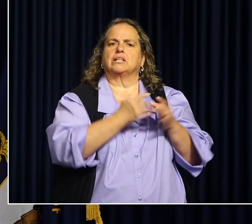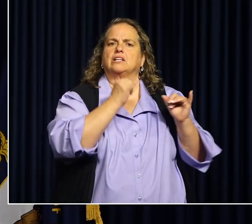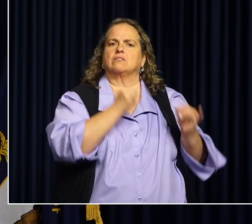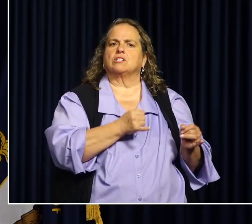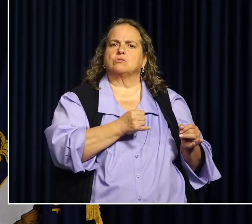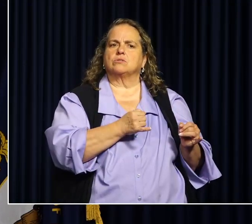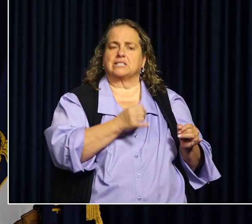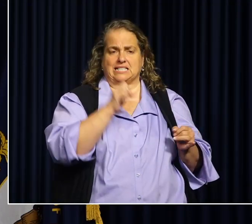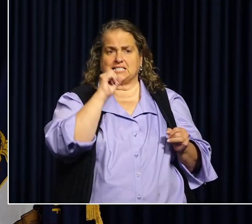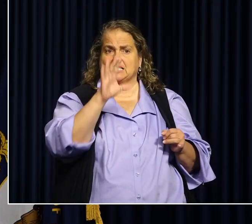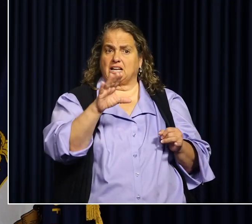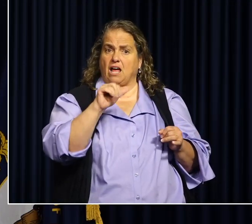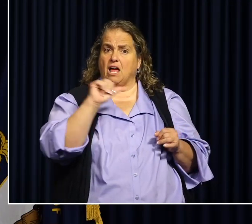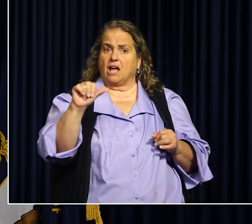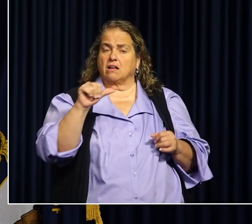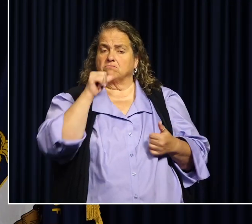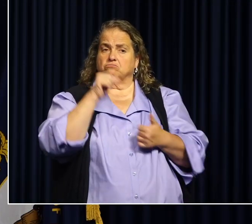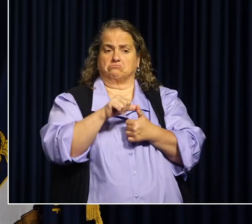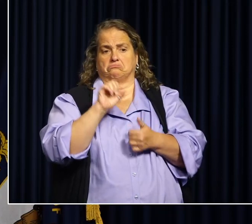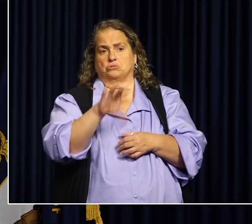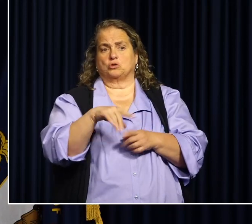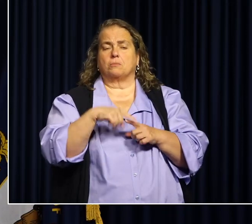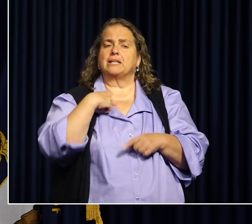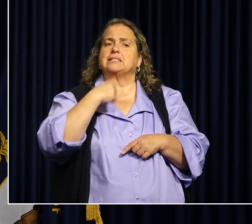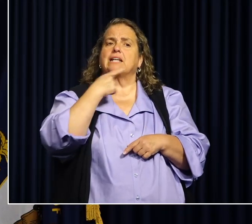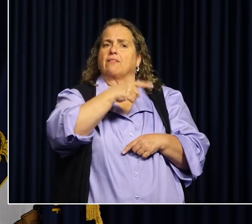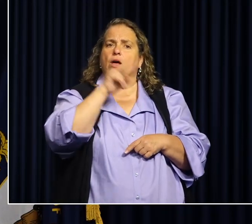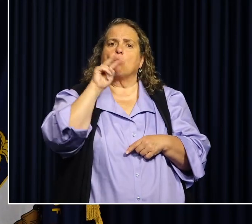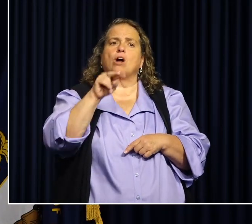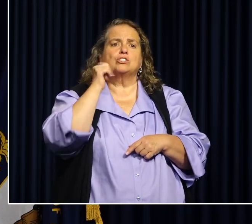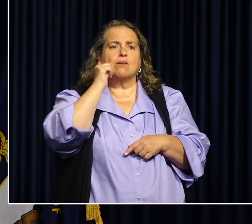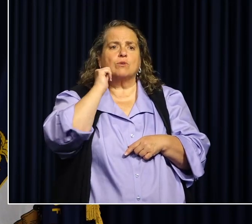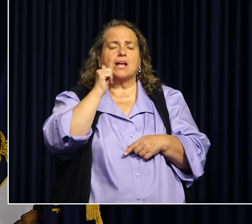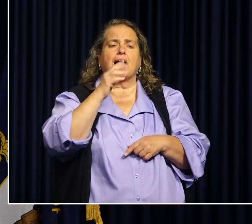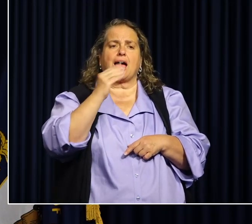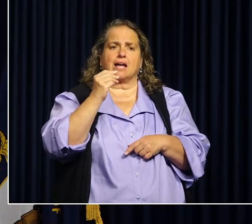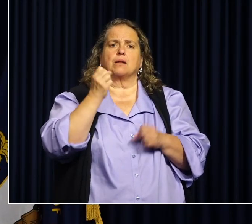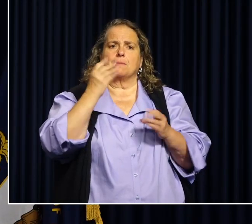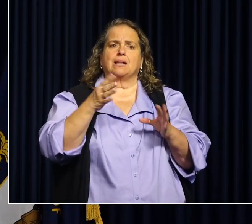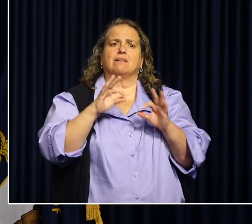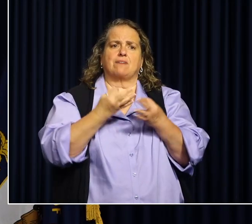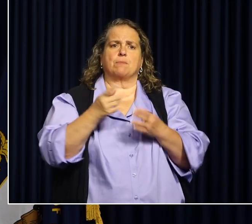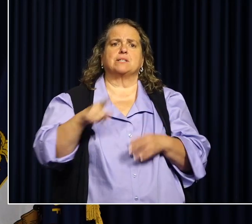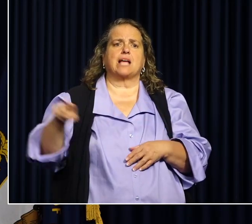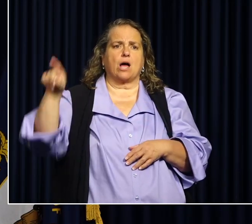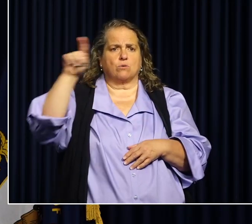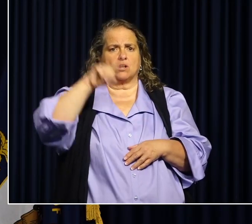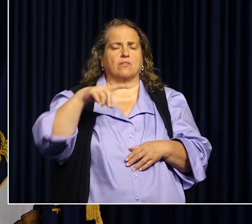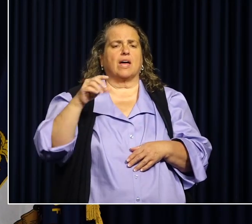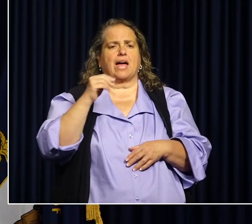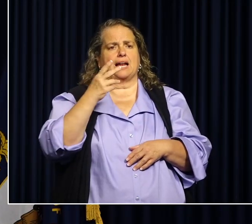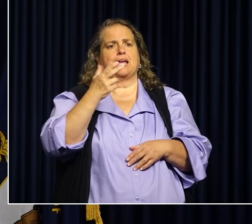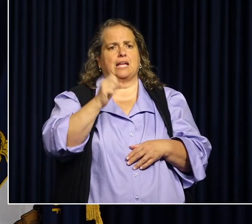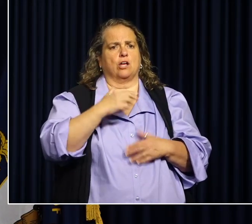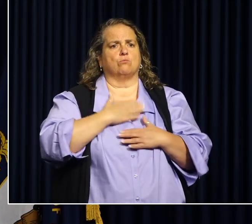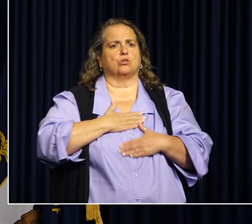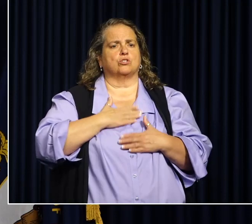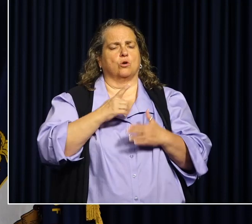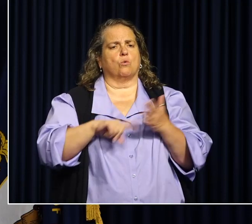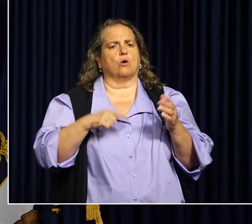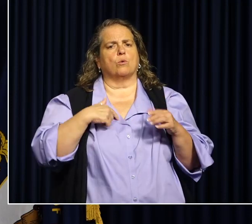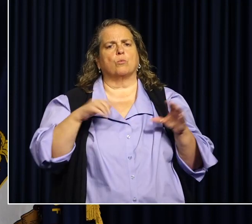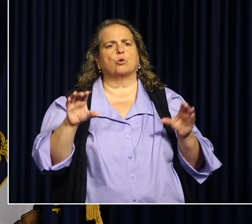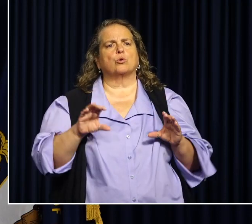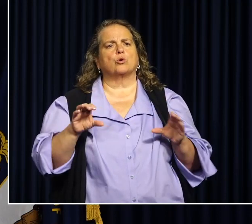they watch every day and that their families are out there, and he appreciated what we were